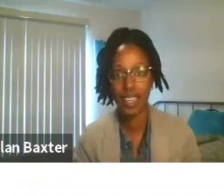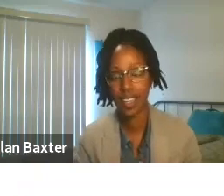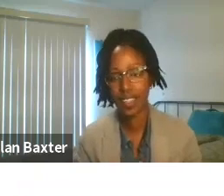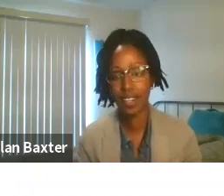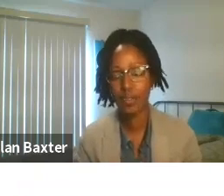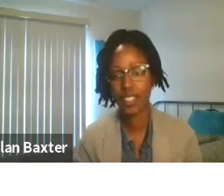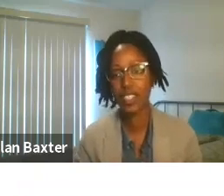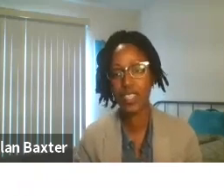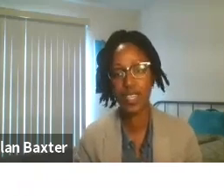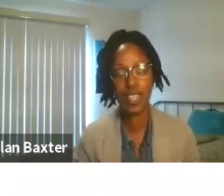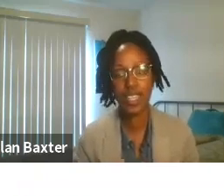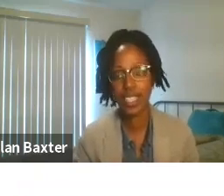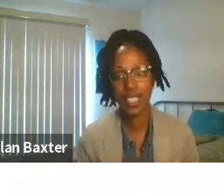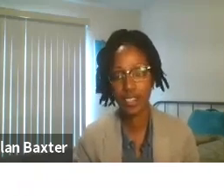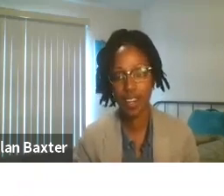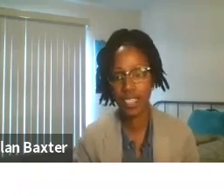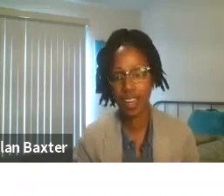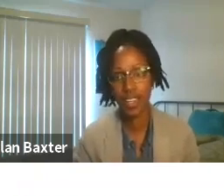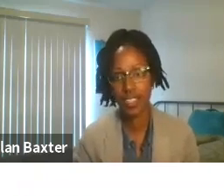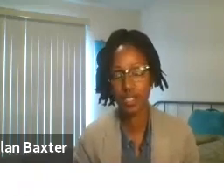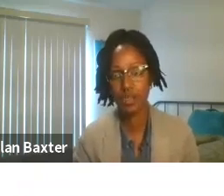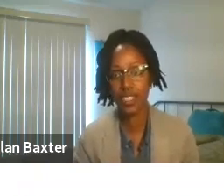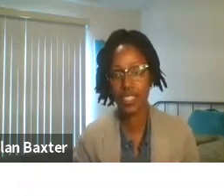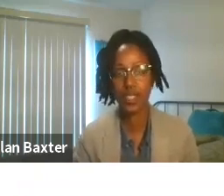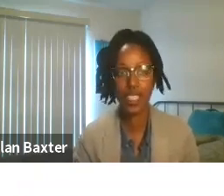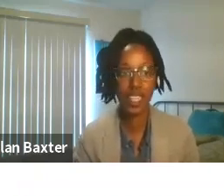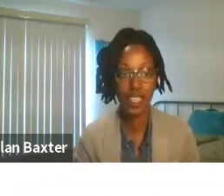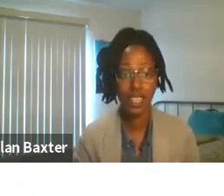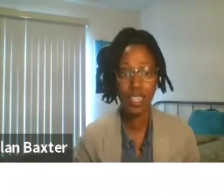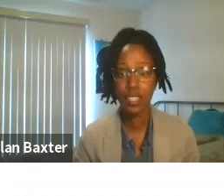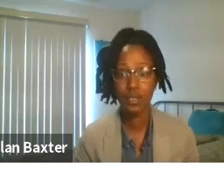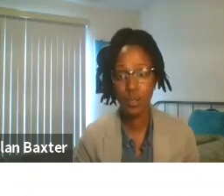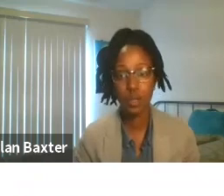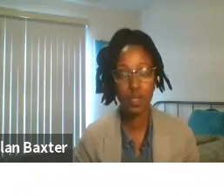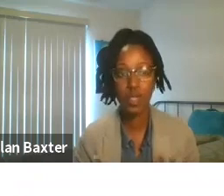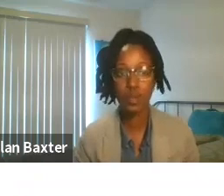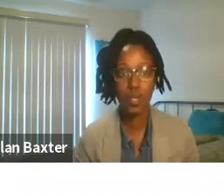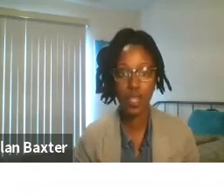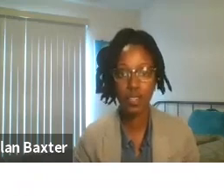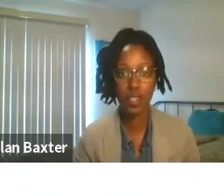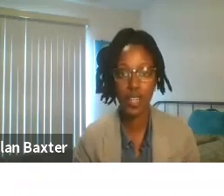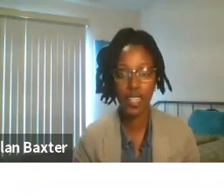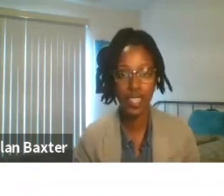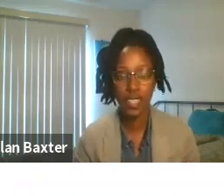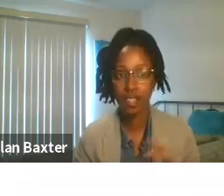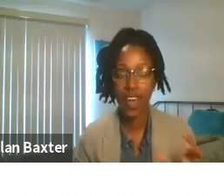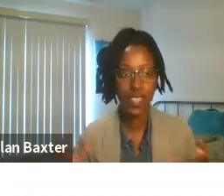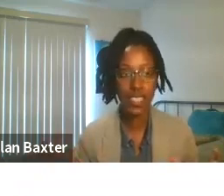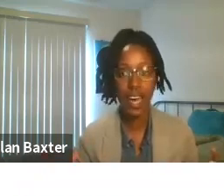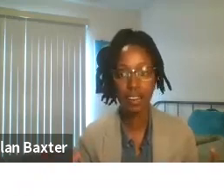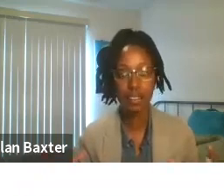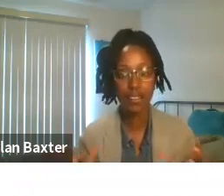hierarchy that unfortunately exists across higher ed institutions, and really lean into folks who are doing this really well. I think